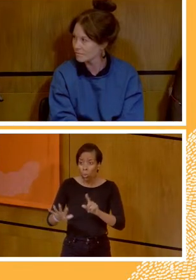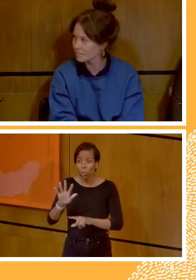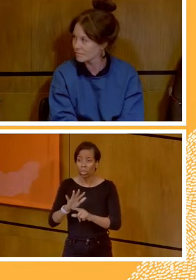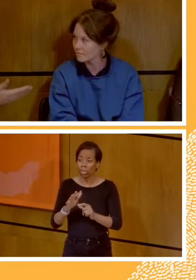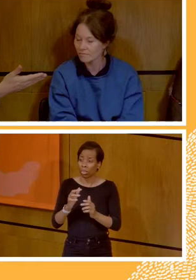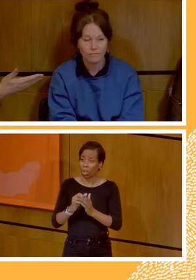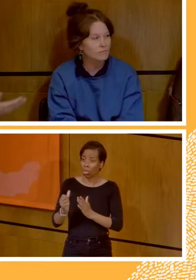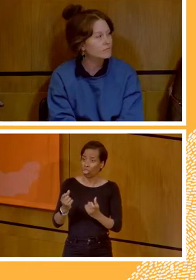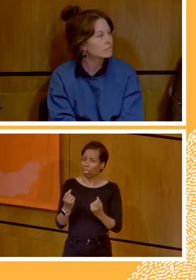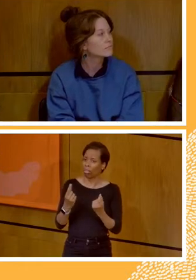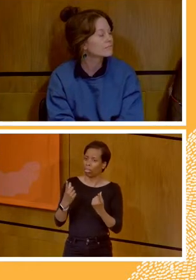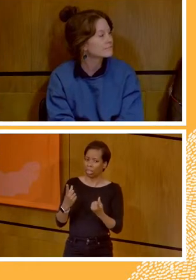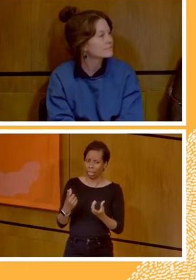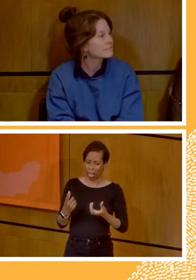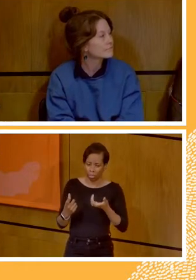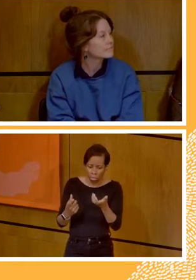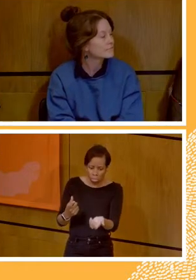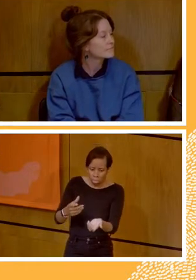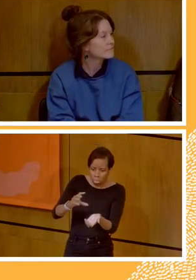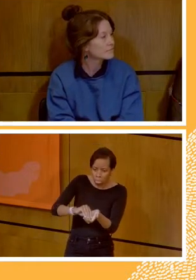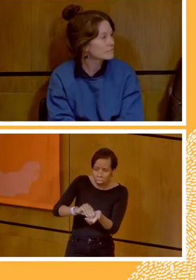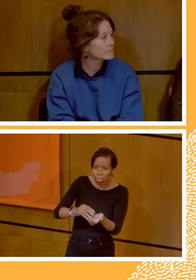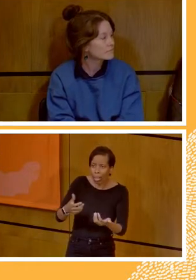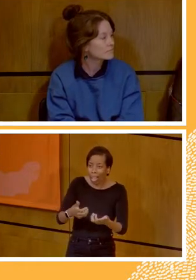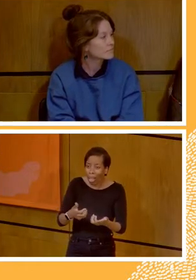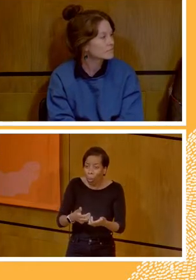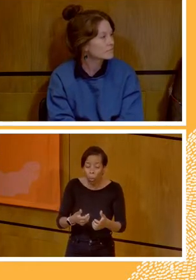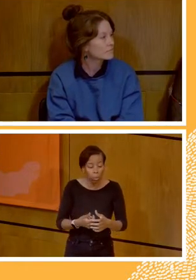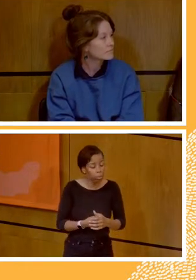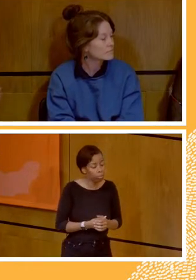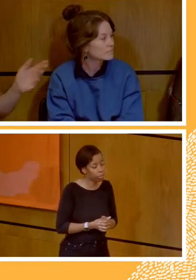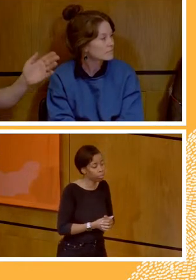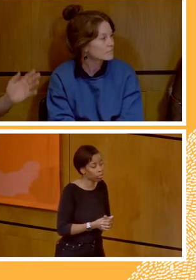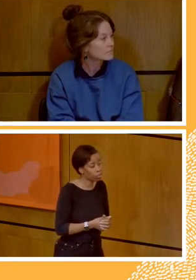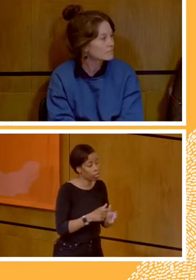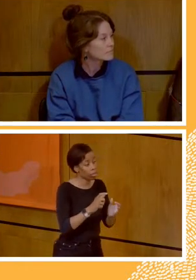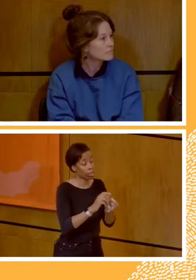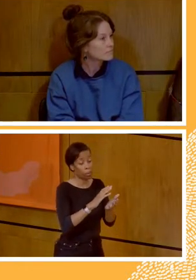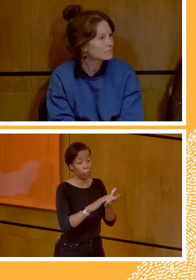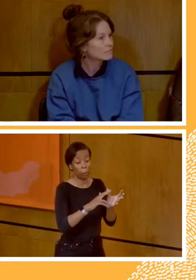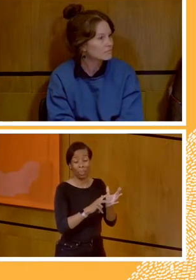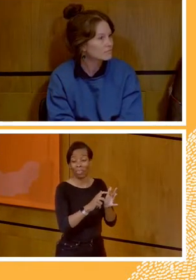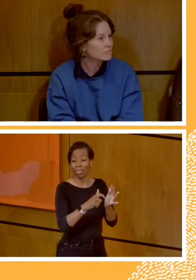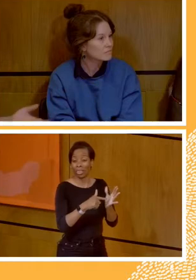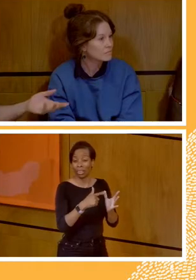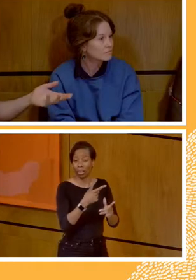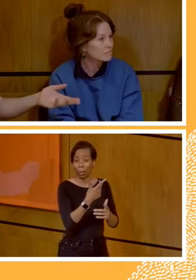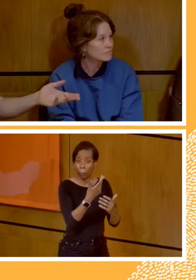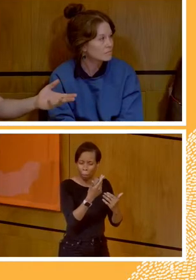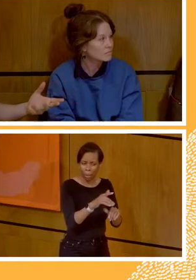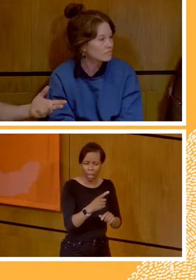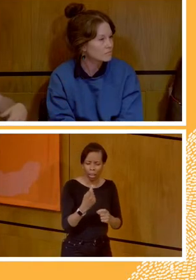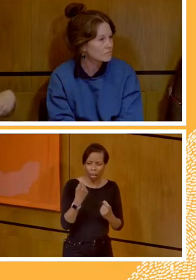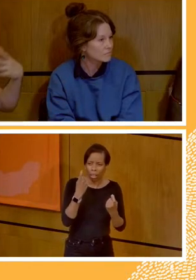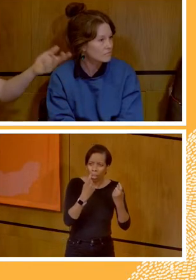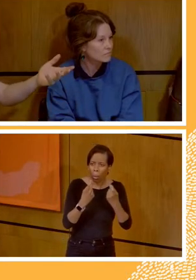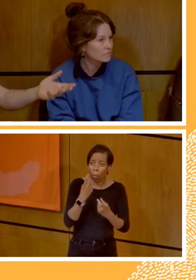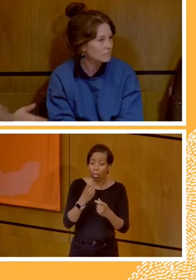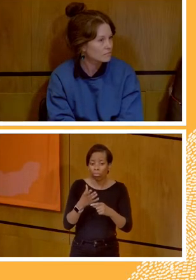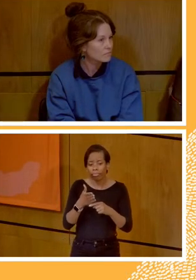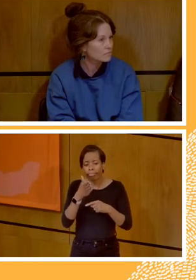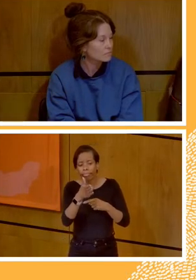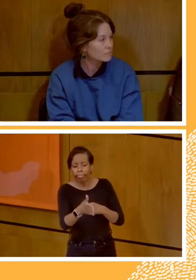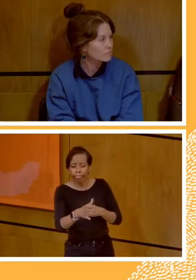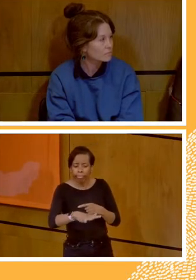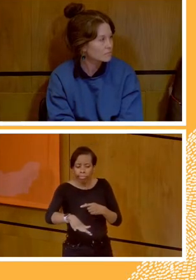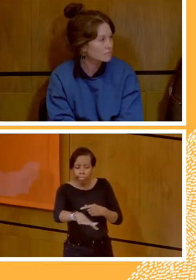I know that Babita, for example, has done a lot of work and thinking in the research that they were doing around the role of the camera when you go into an